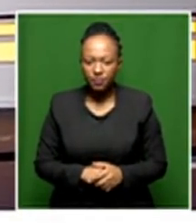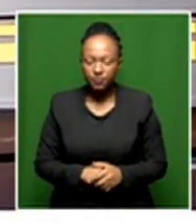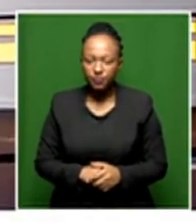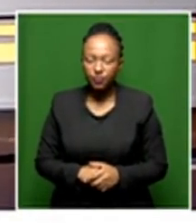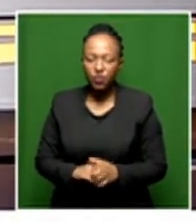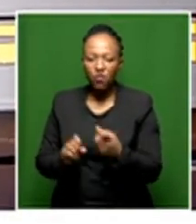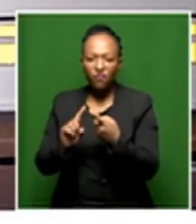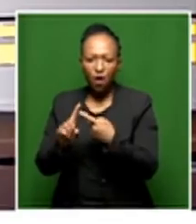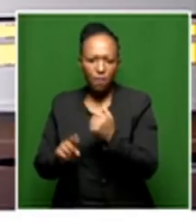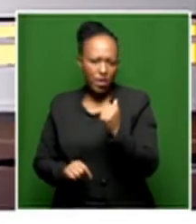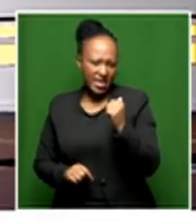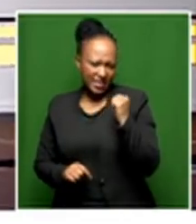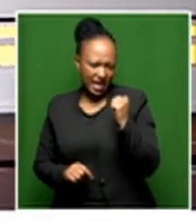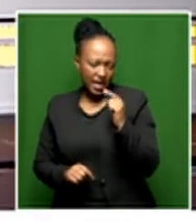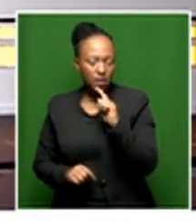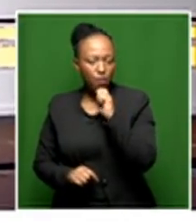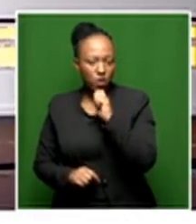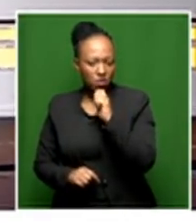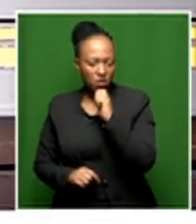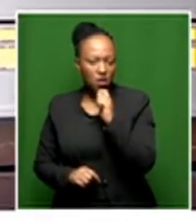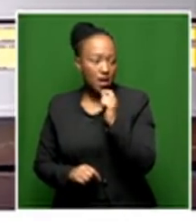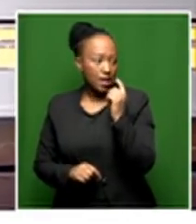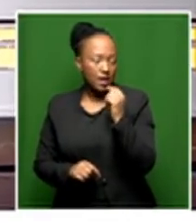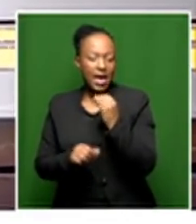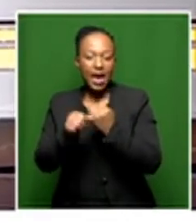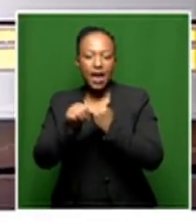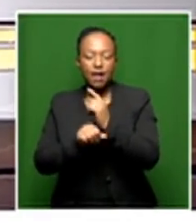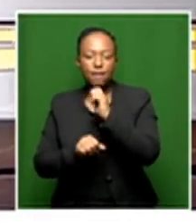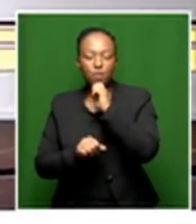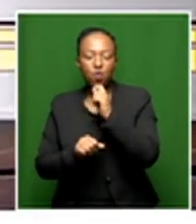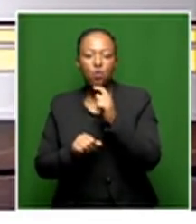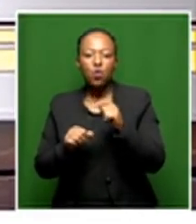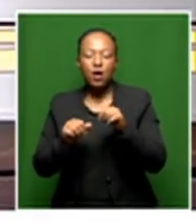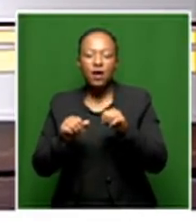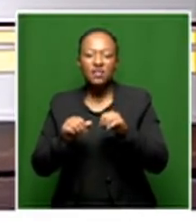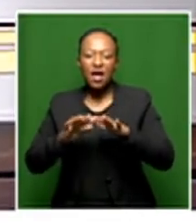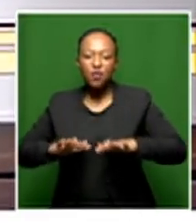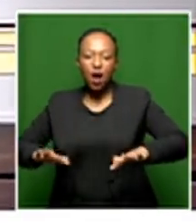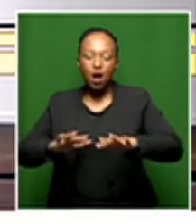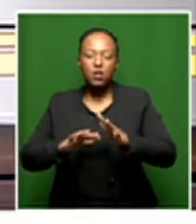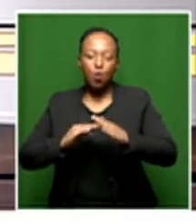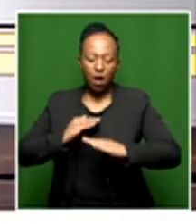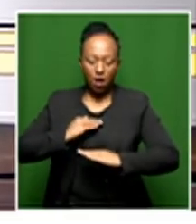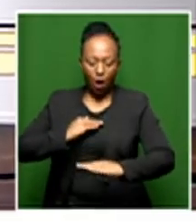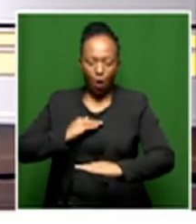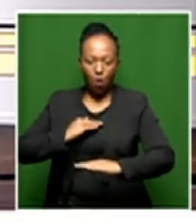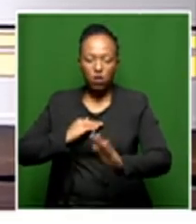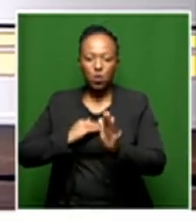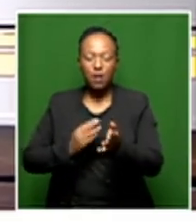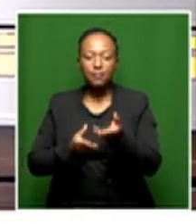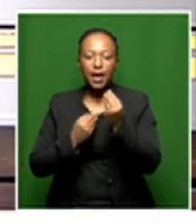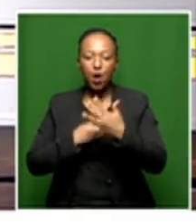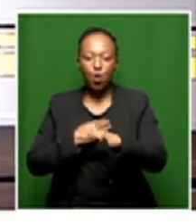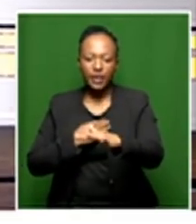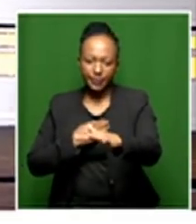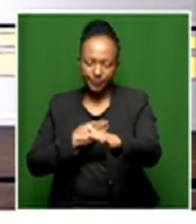From yesterday morning, as we indicated earlier in the morning, that your low-lying areas should be getting water. We are confident